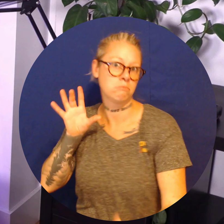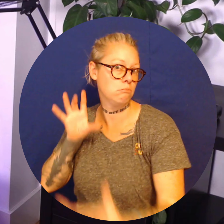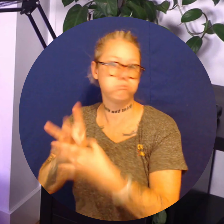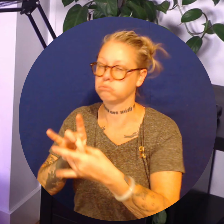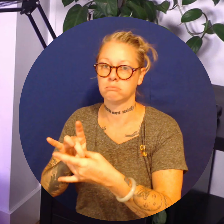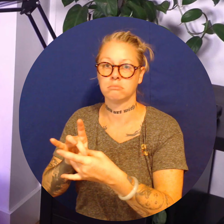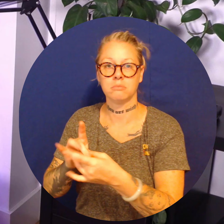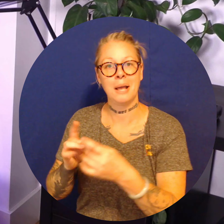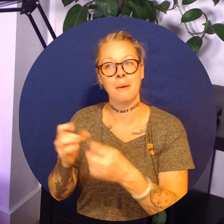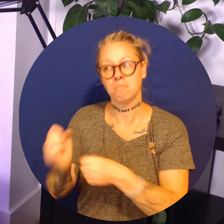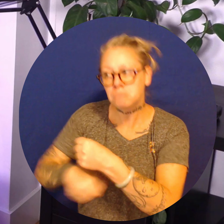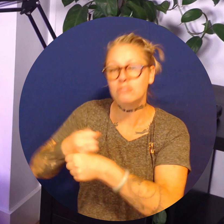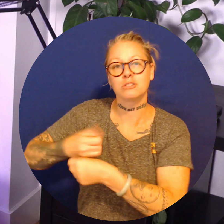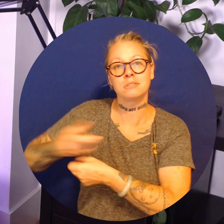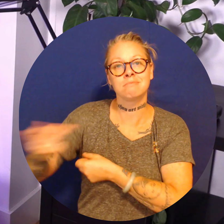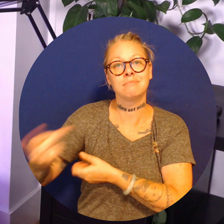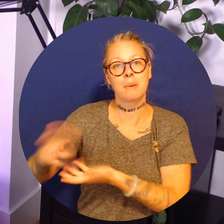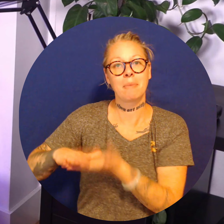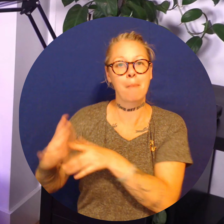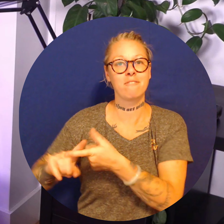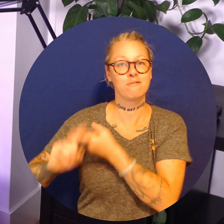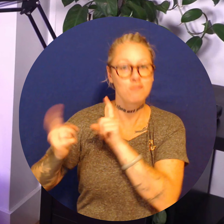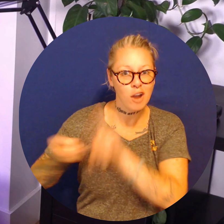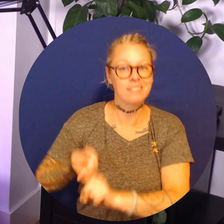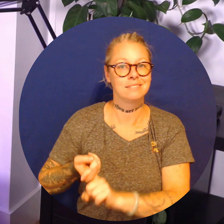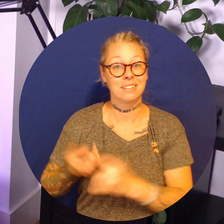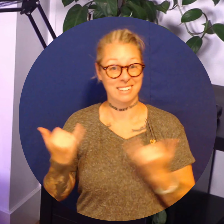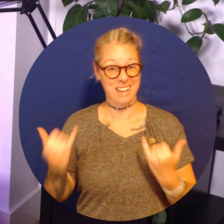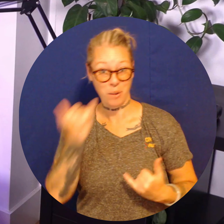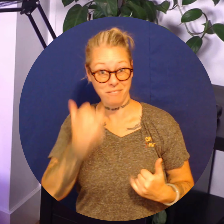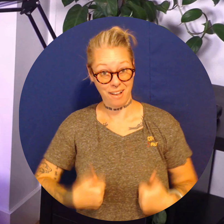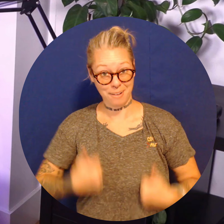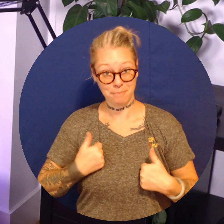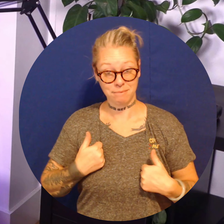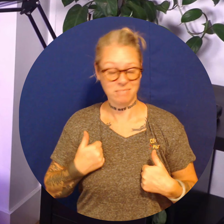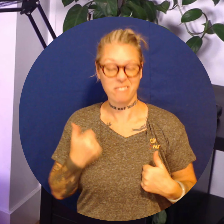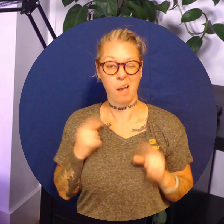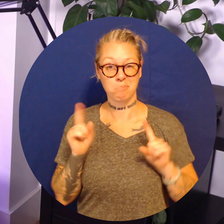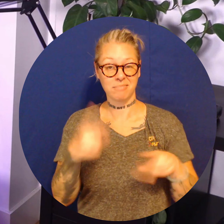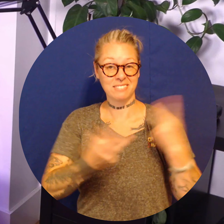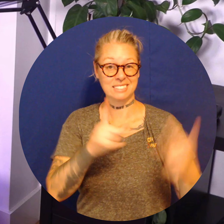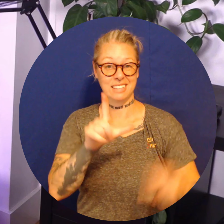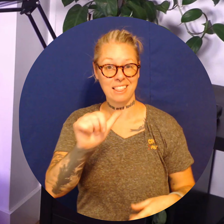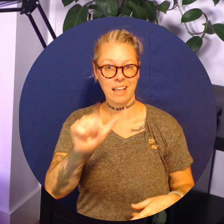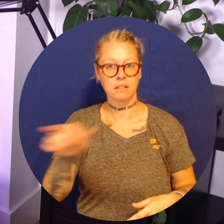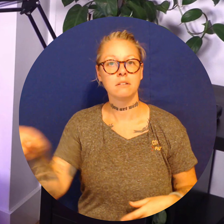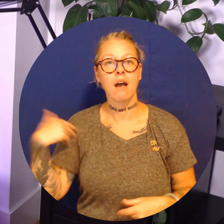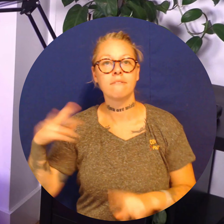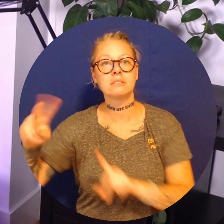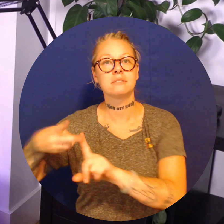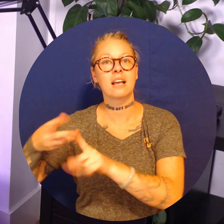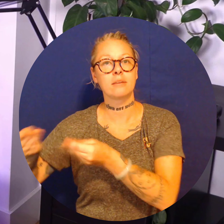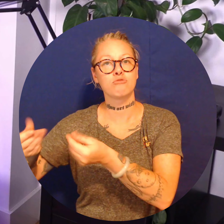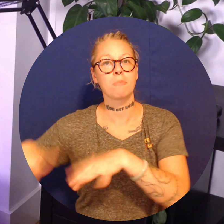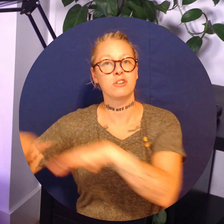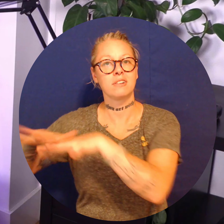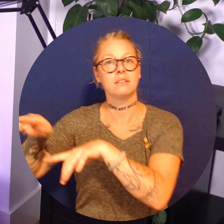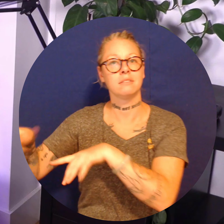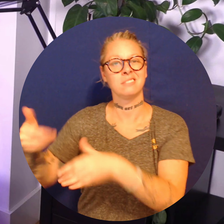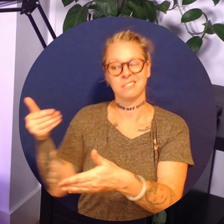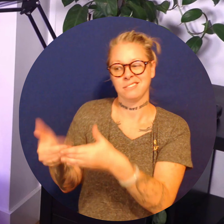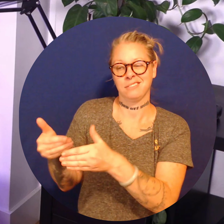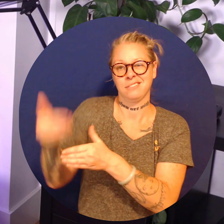we really connect over the years we become friends now if i'm in los angeles she's like hey we have a whole second property on